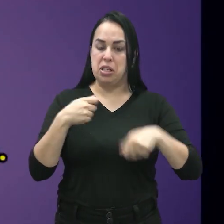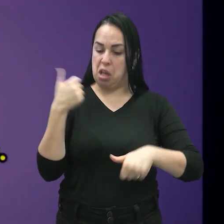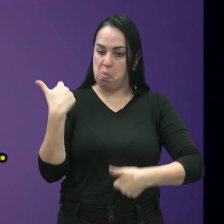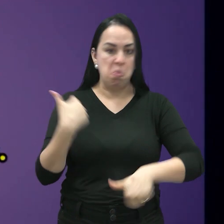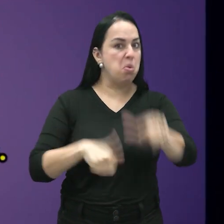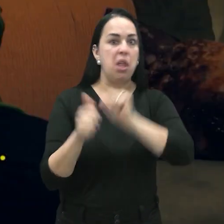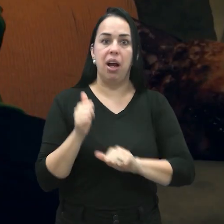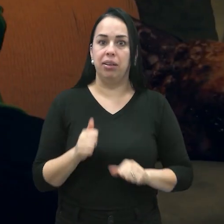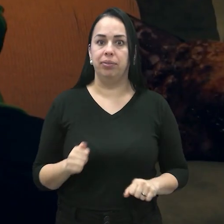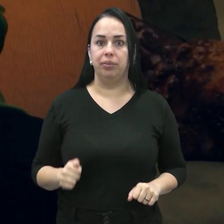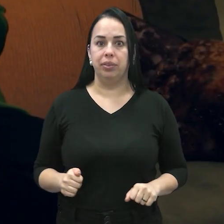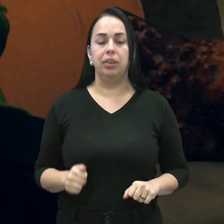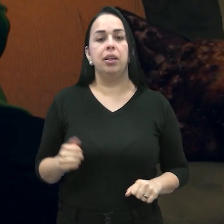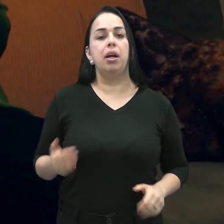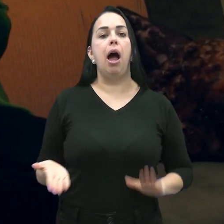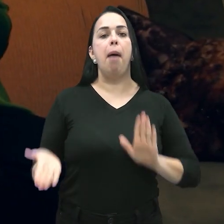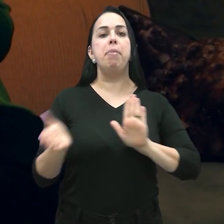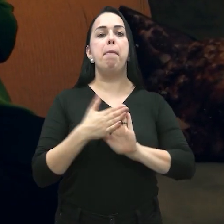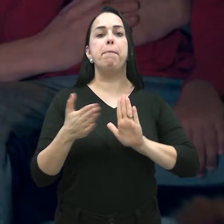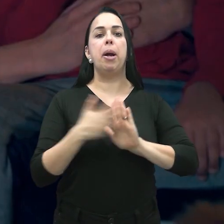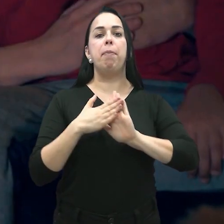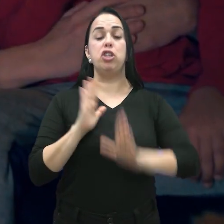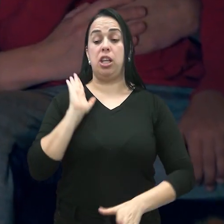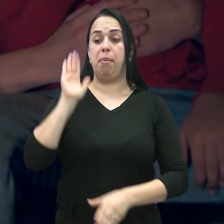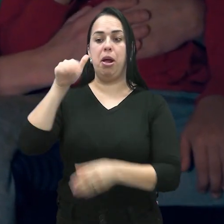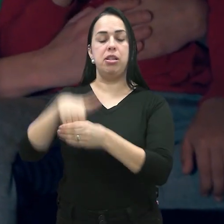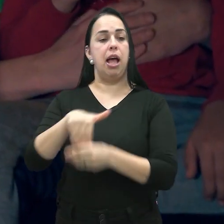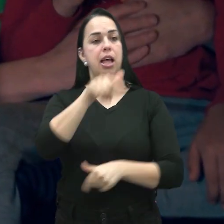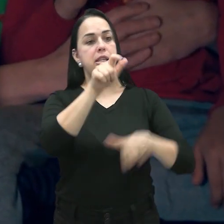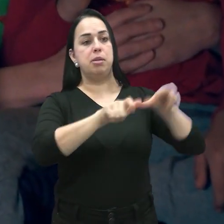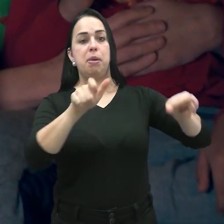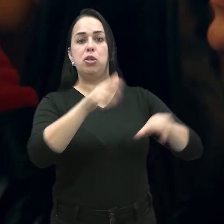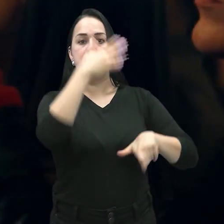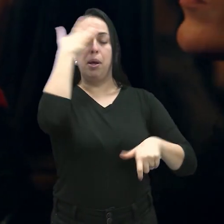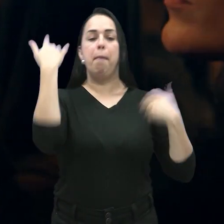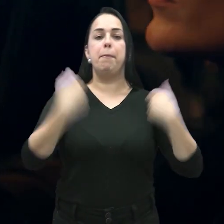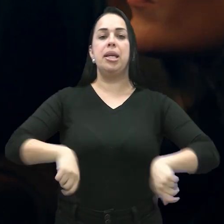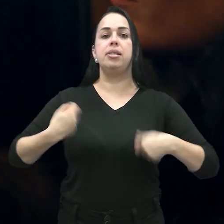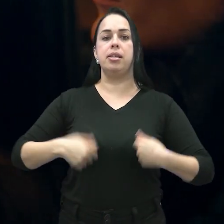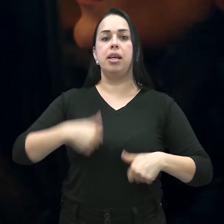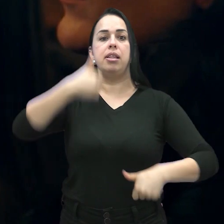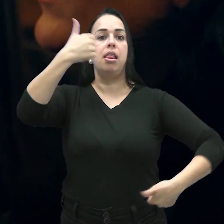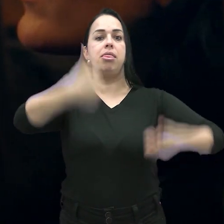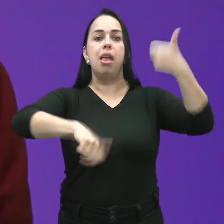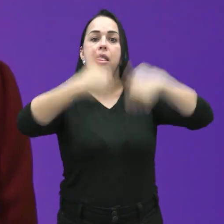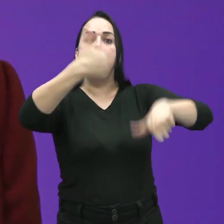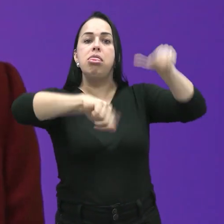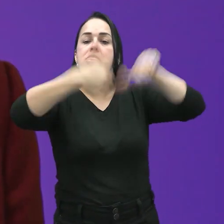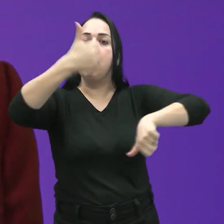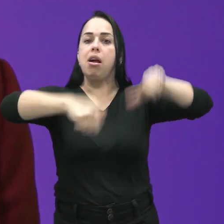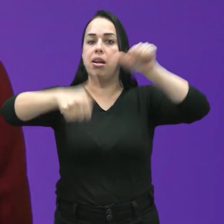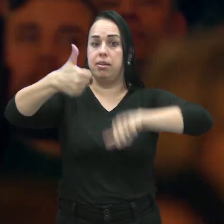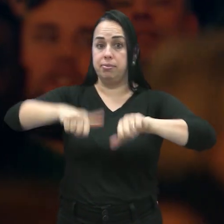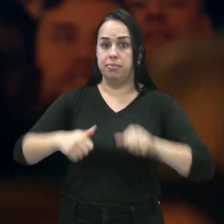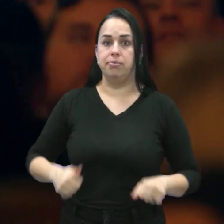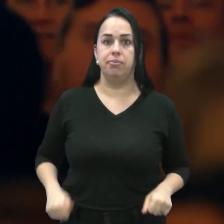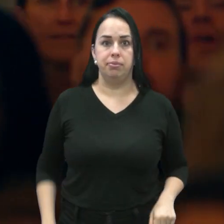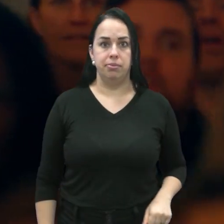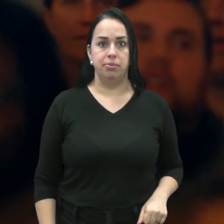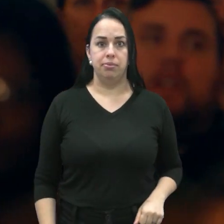we need to shake things up. So, I propose that in order to vote, every British citizen must take an IQ